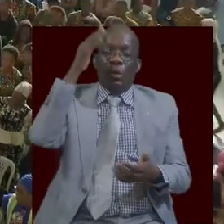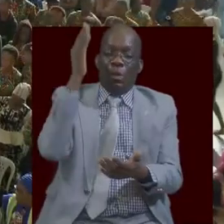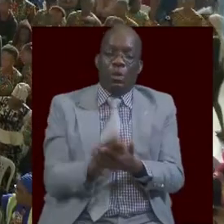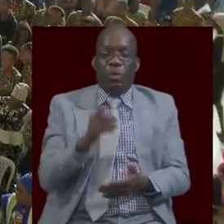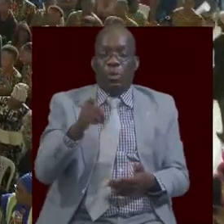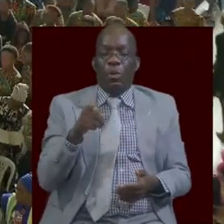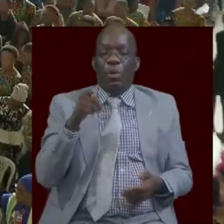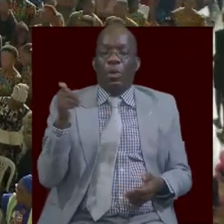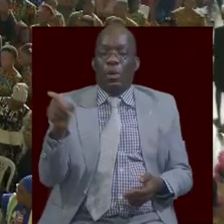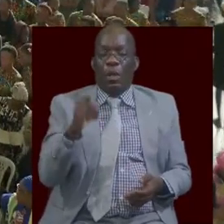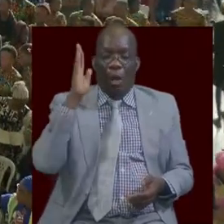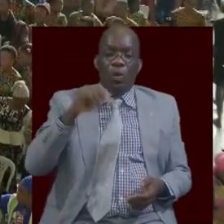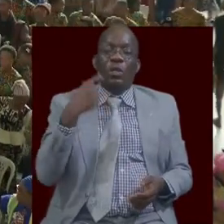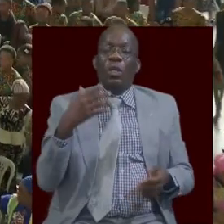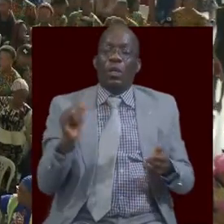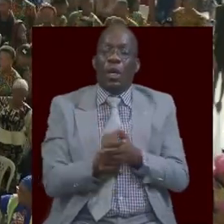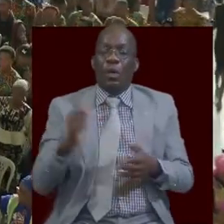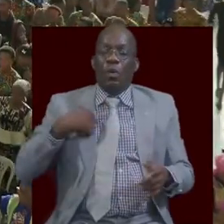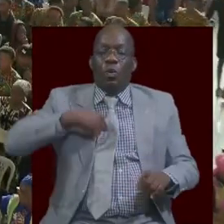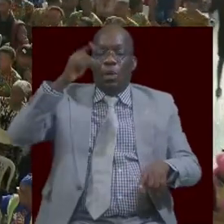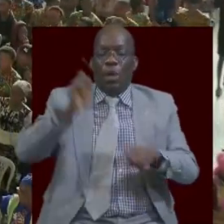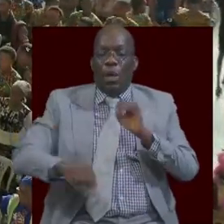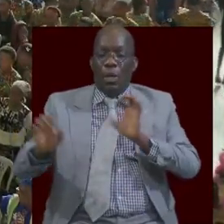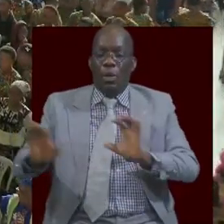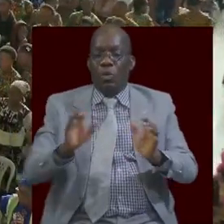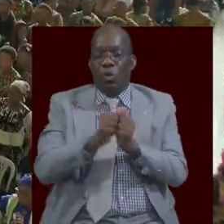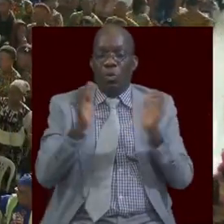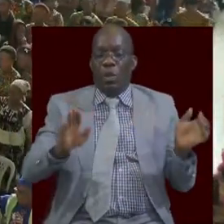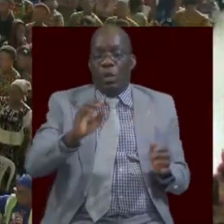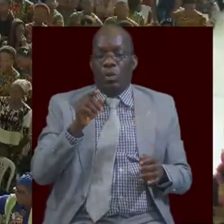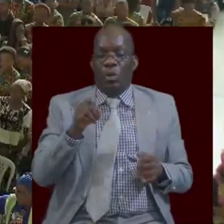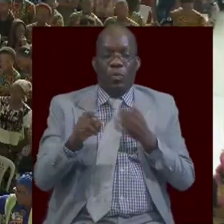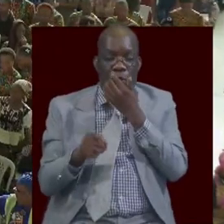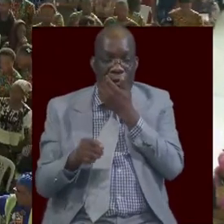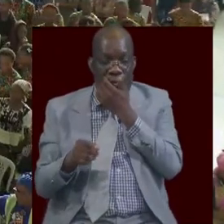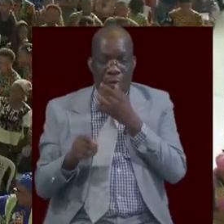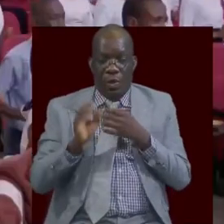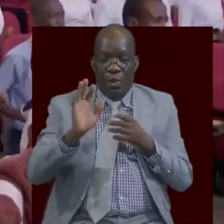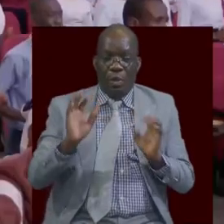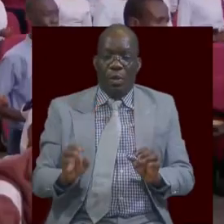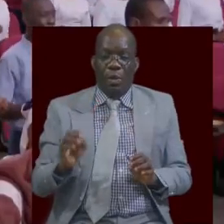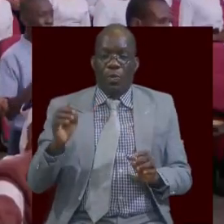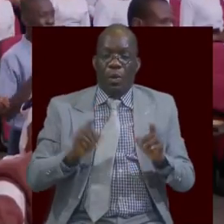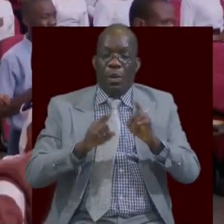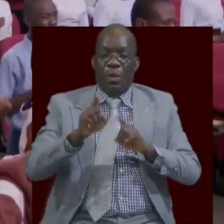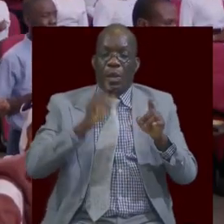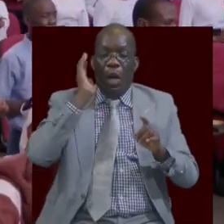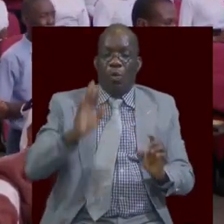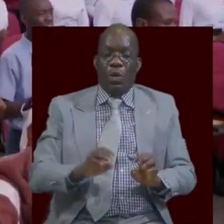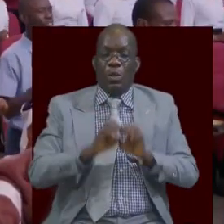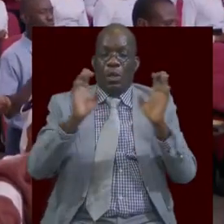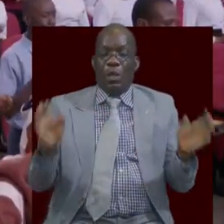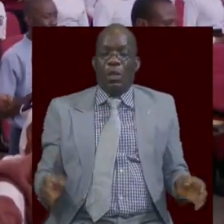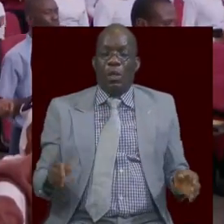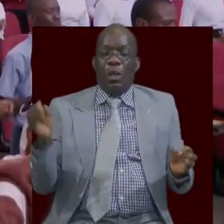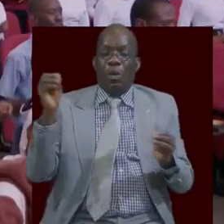We can't do without her. And your star will shine brighter and brighter. Your mind will be